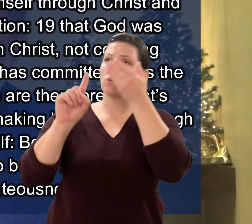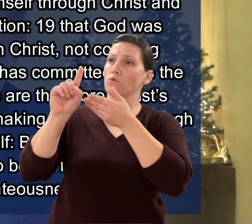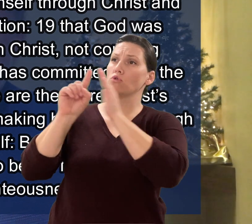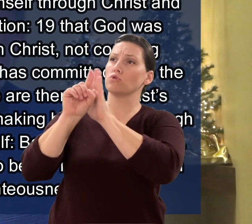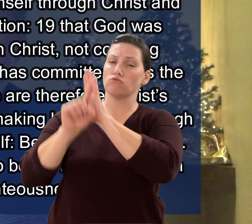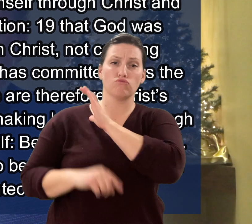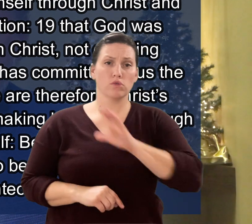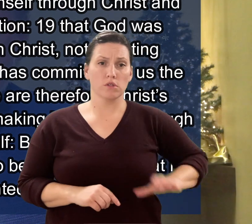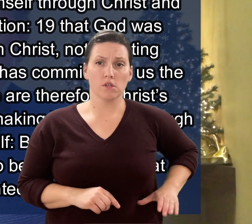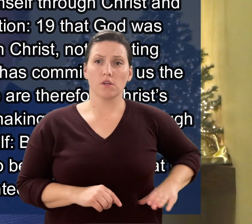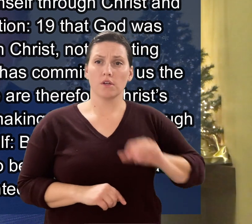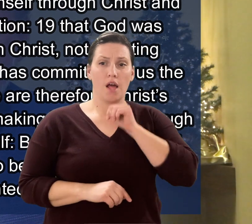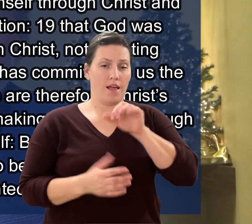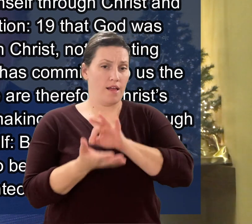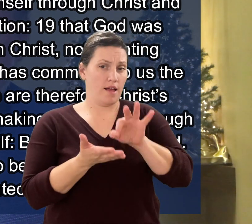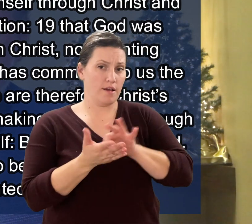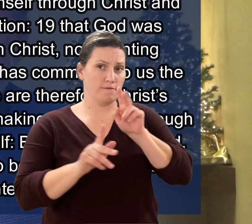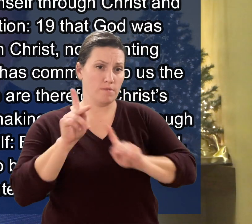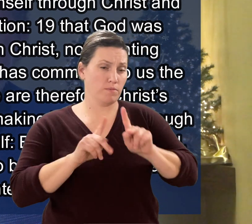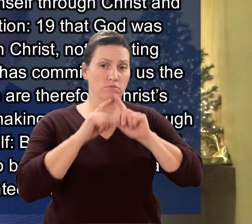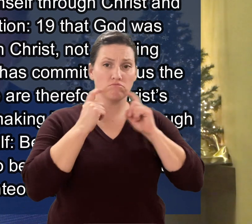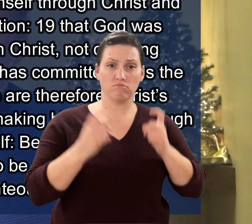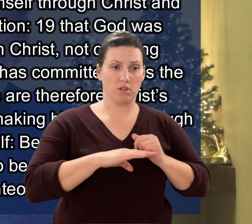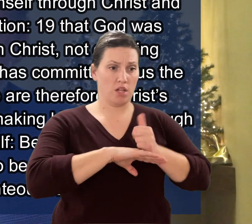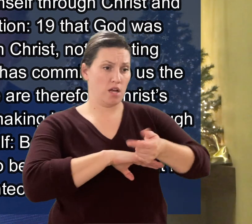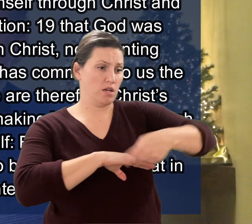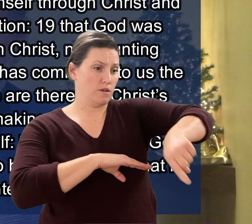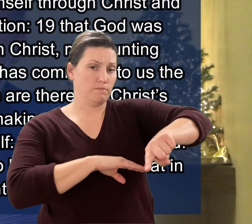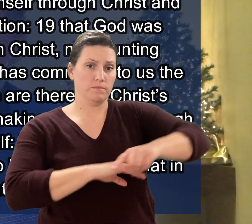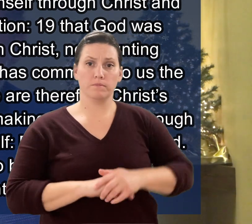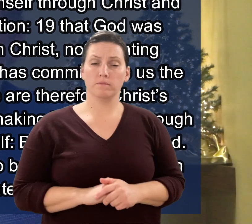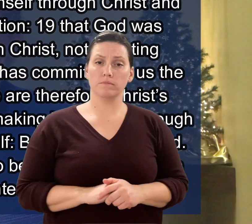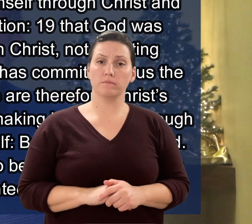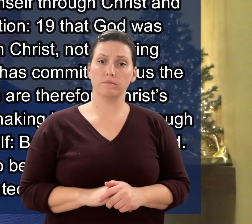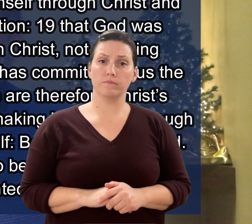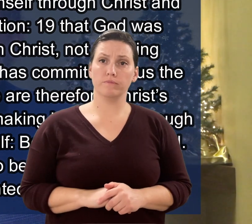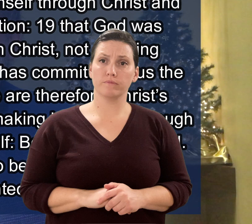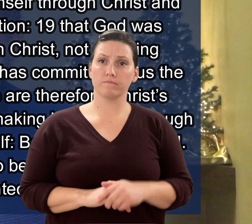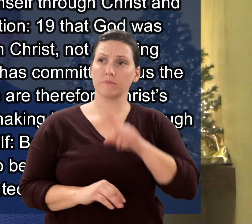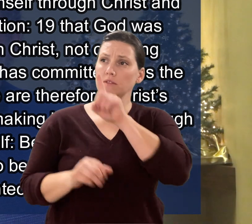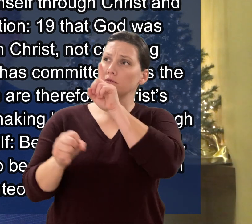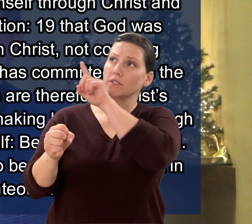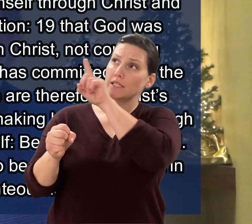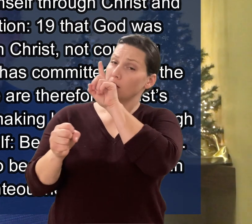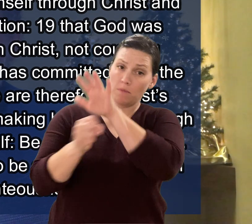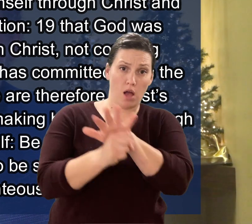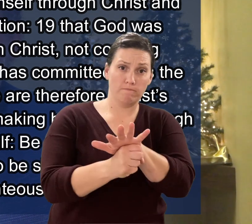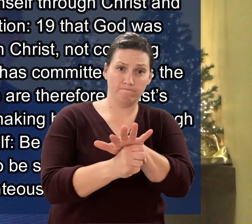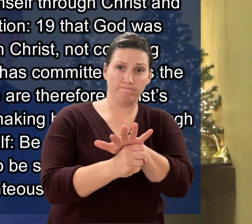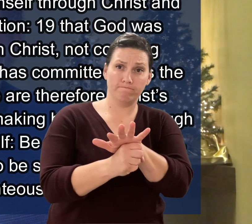Christ, not counting people's sins against them. And he has committed to us the message